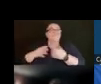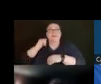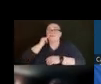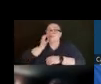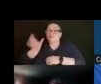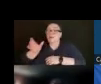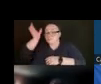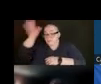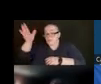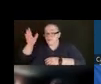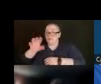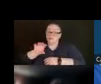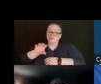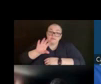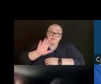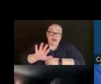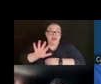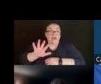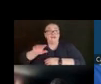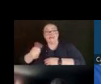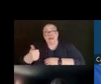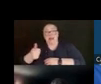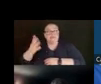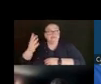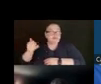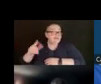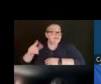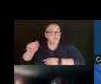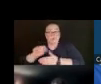month each month into the ABLE account?